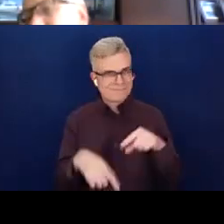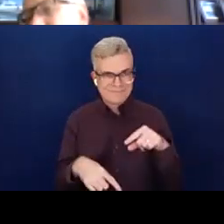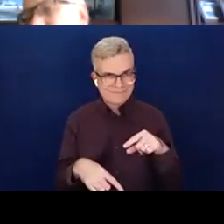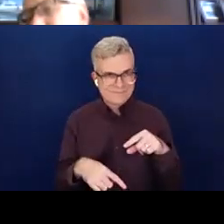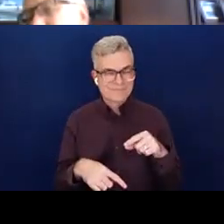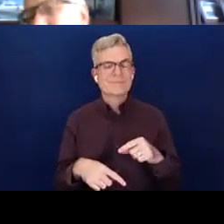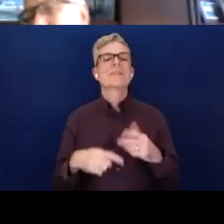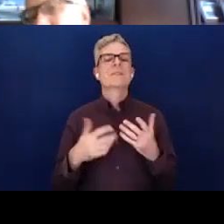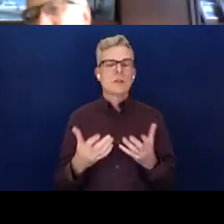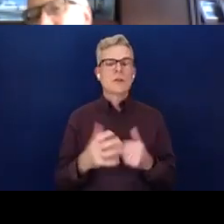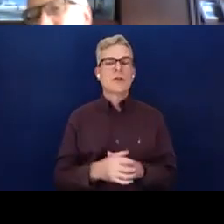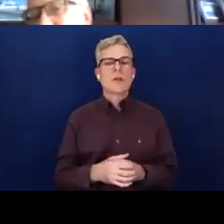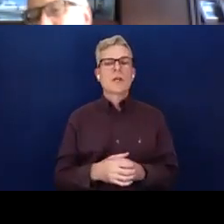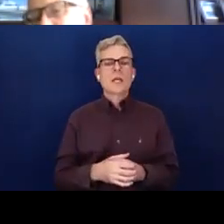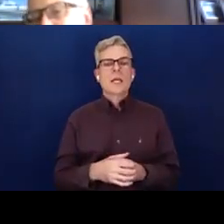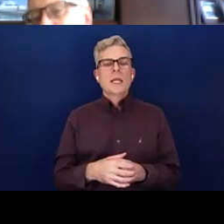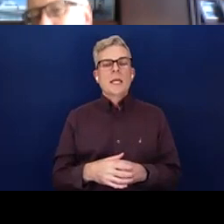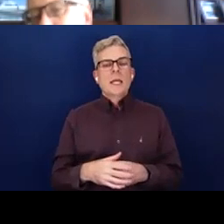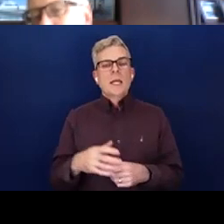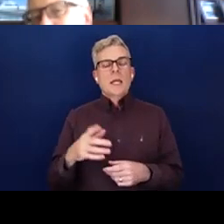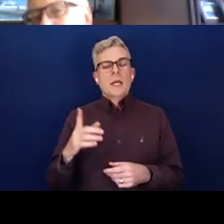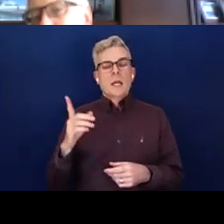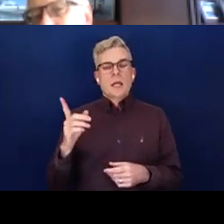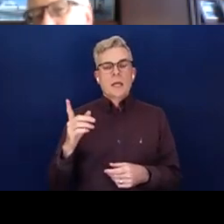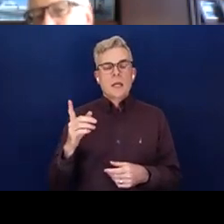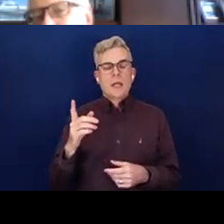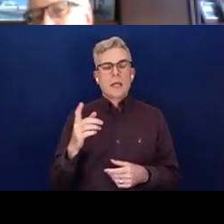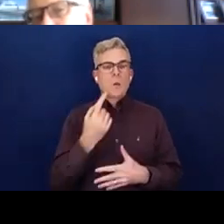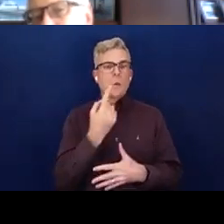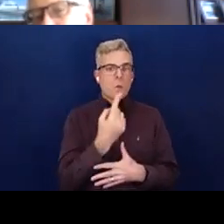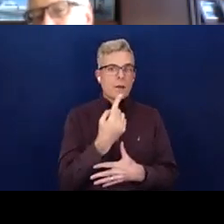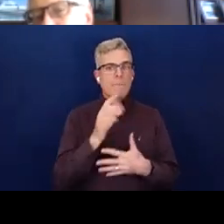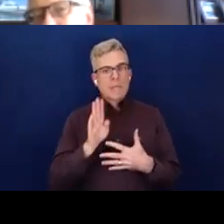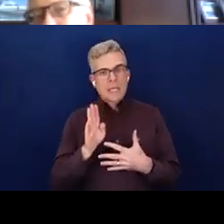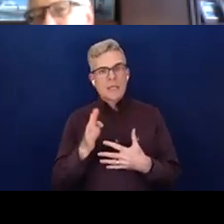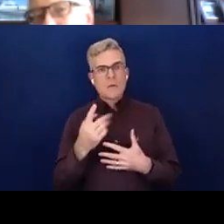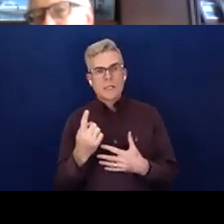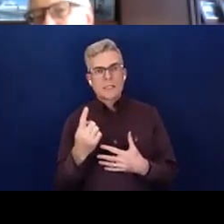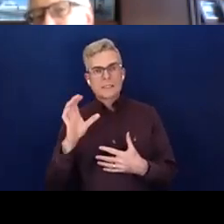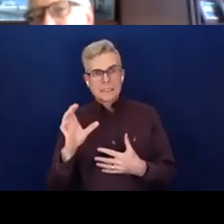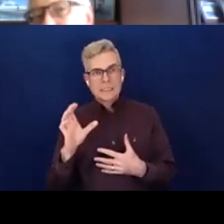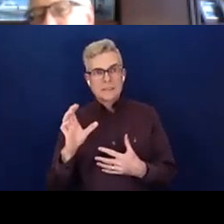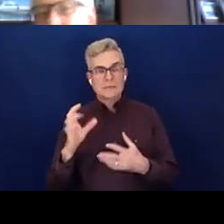the recommendations of 1B and 1C have included